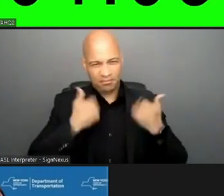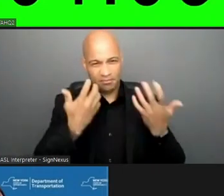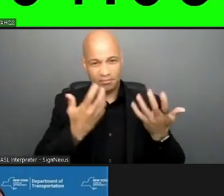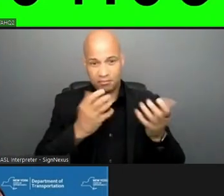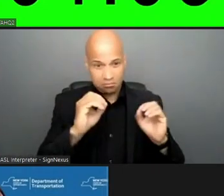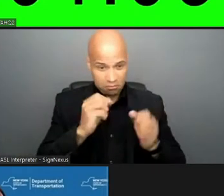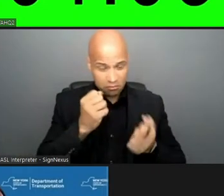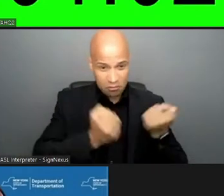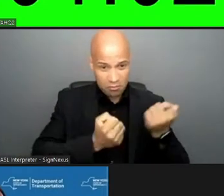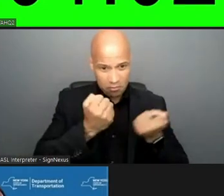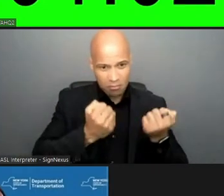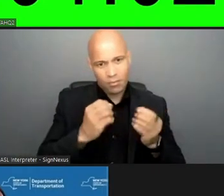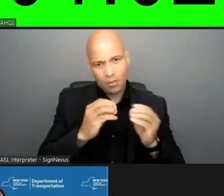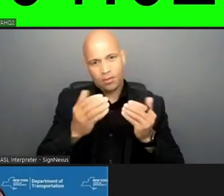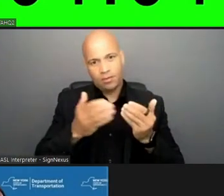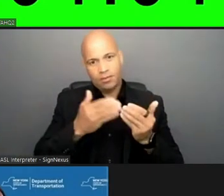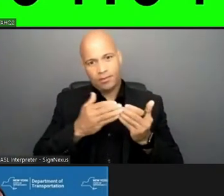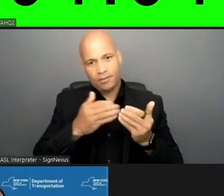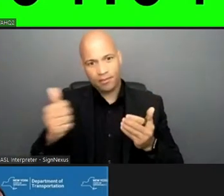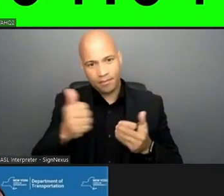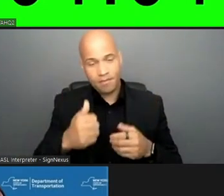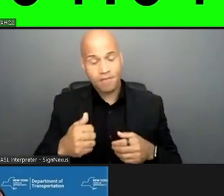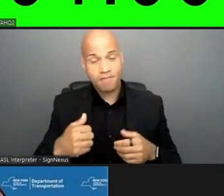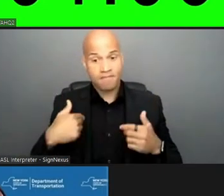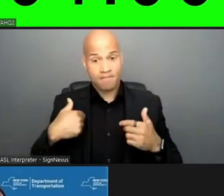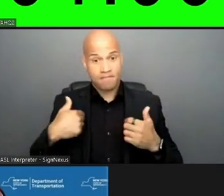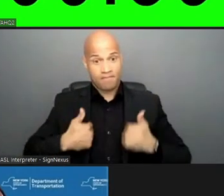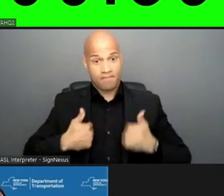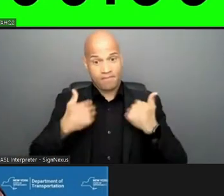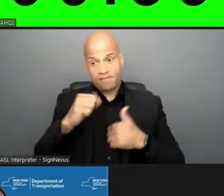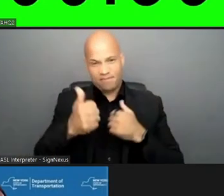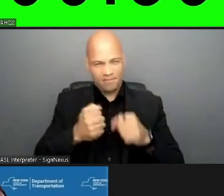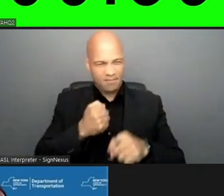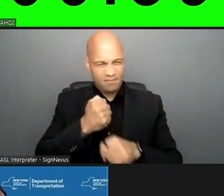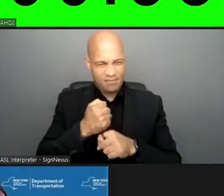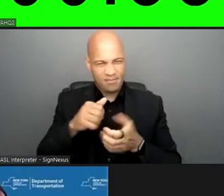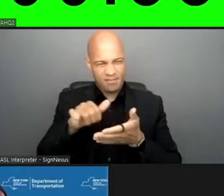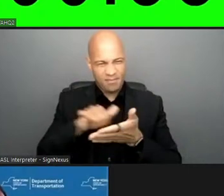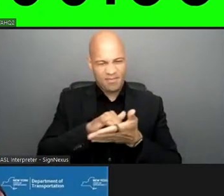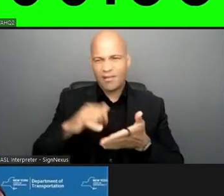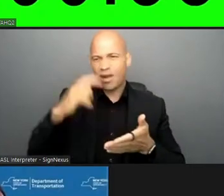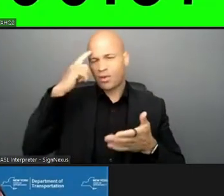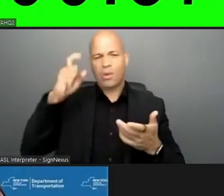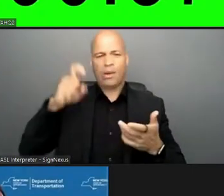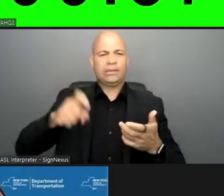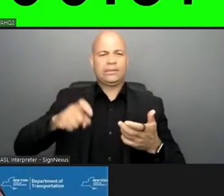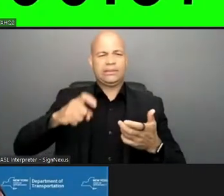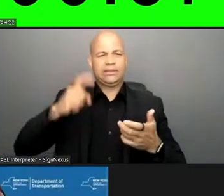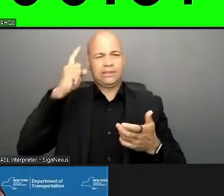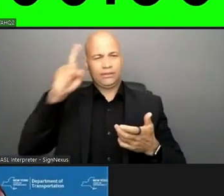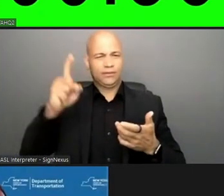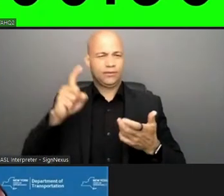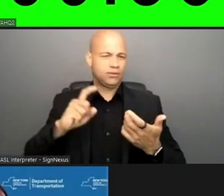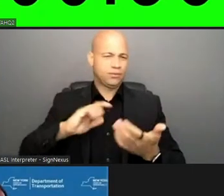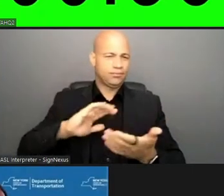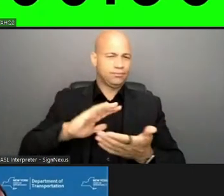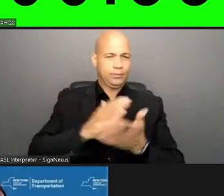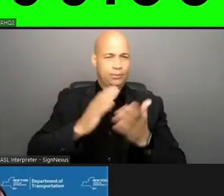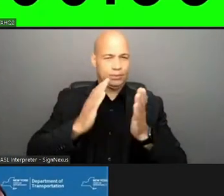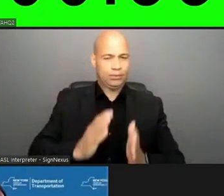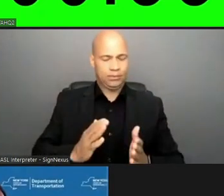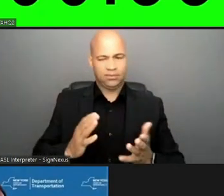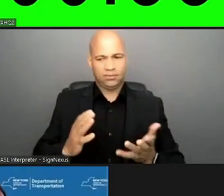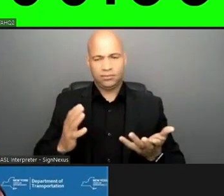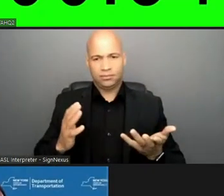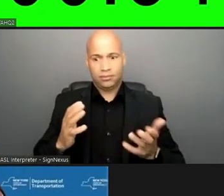I owned a car the first 10 years I lived in New York City I thought I needed it as a freelance musician but my life improved so much